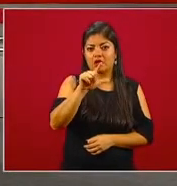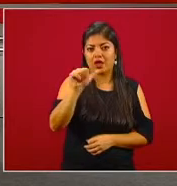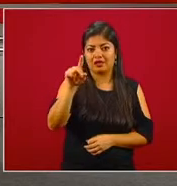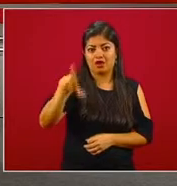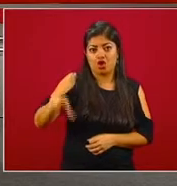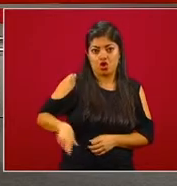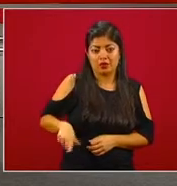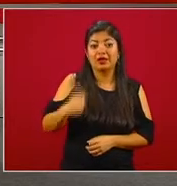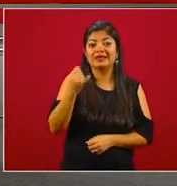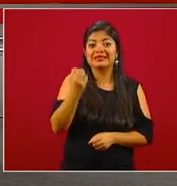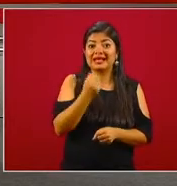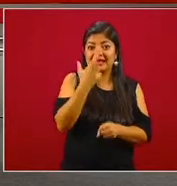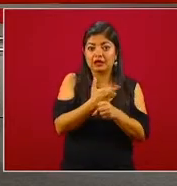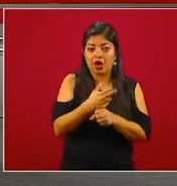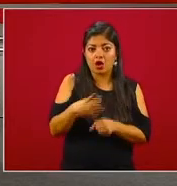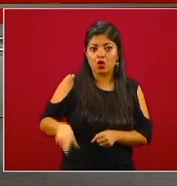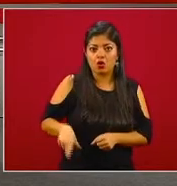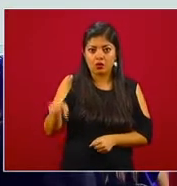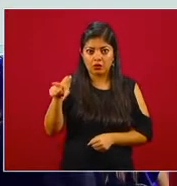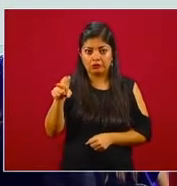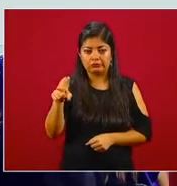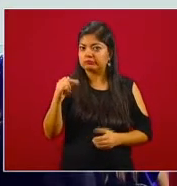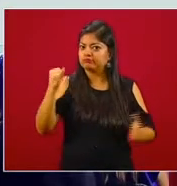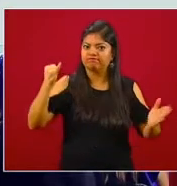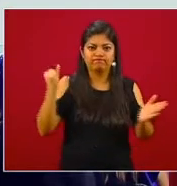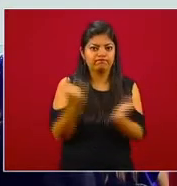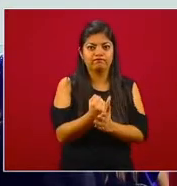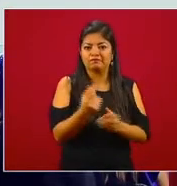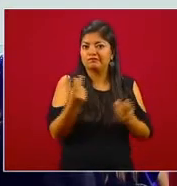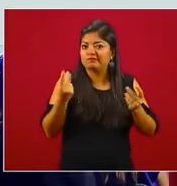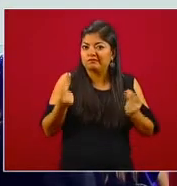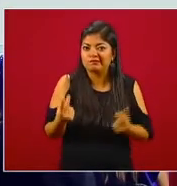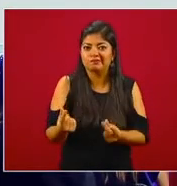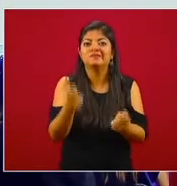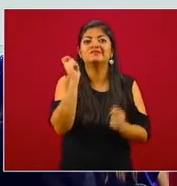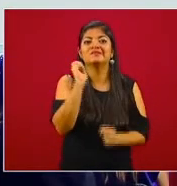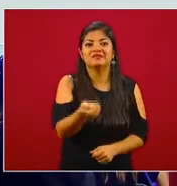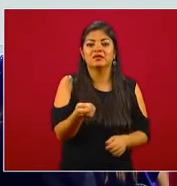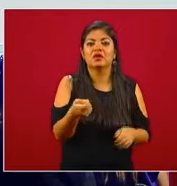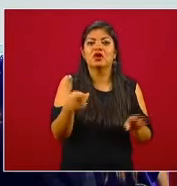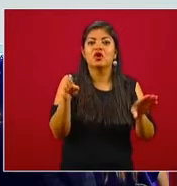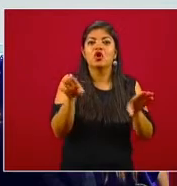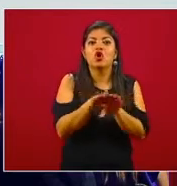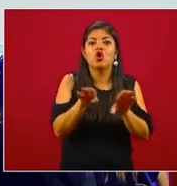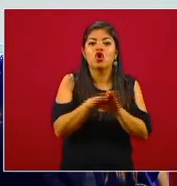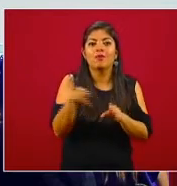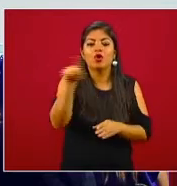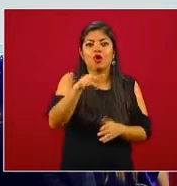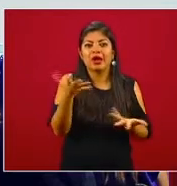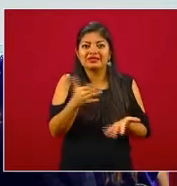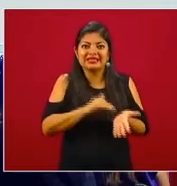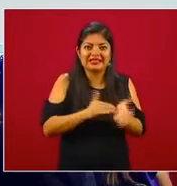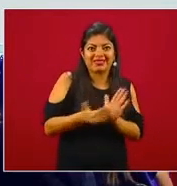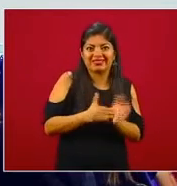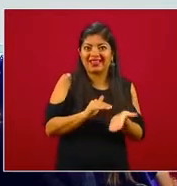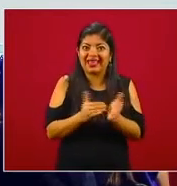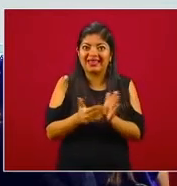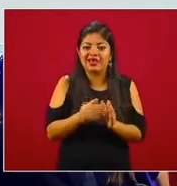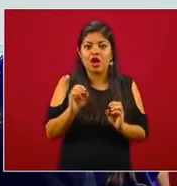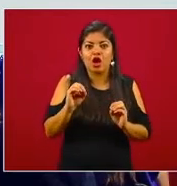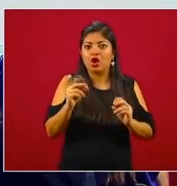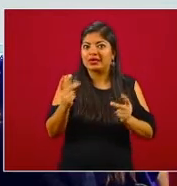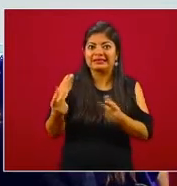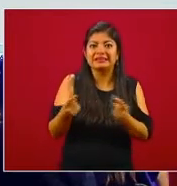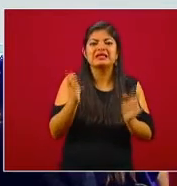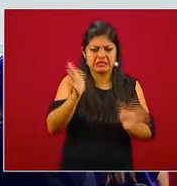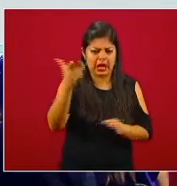secretario de governor's gobierno, office, empezaron Mr. a poner Omar, and rápidamente the en marcha una Undersecretary of serie de Government, they estrategias o de quickly intervenciones que ya tenían